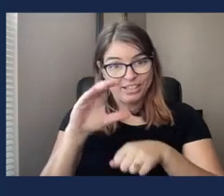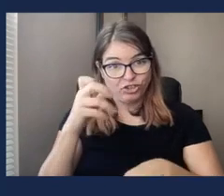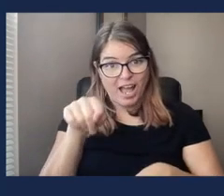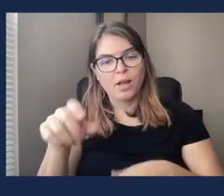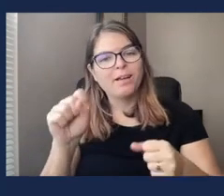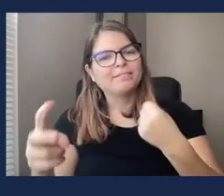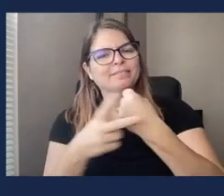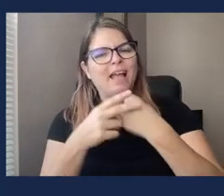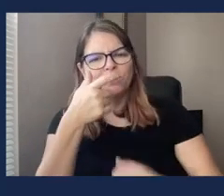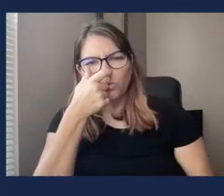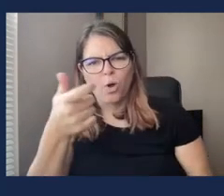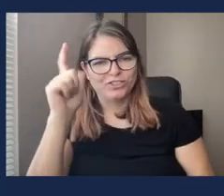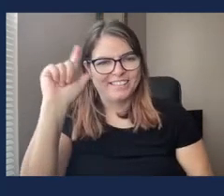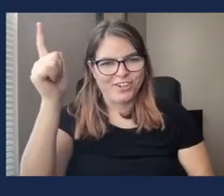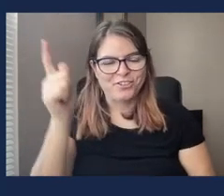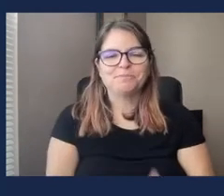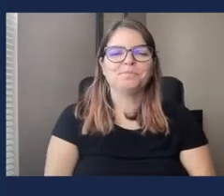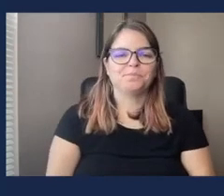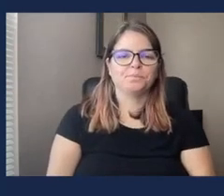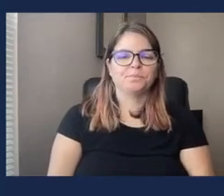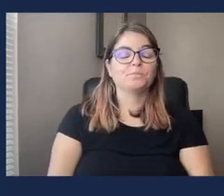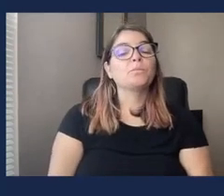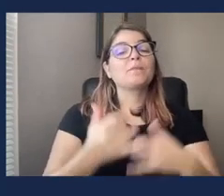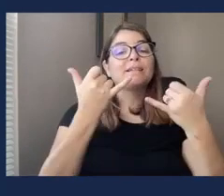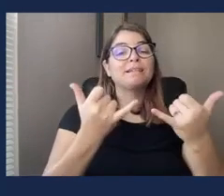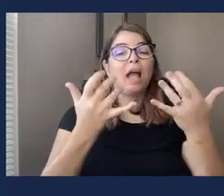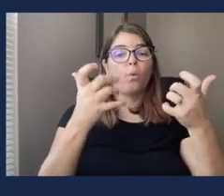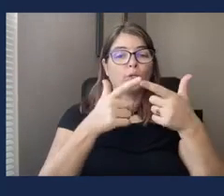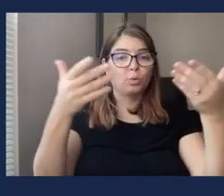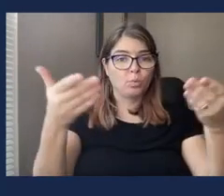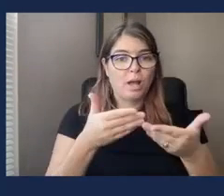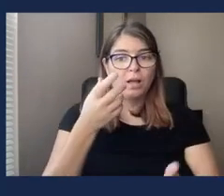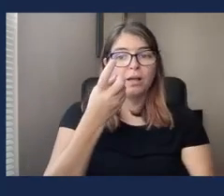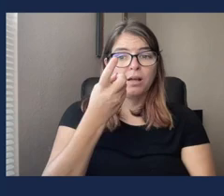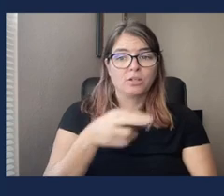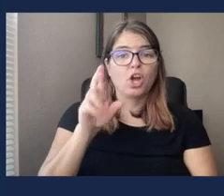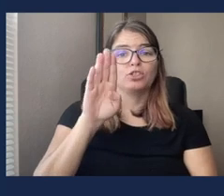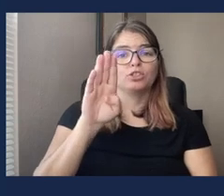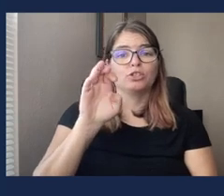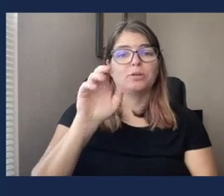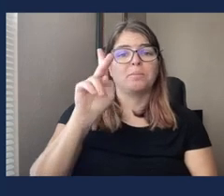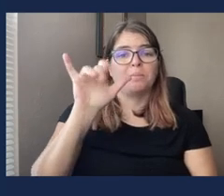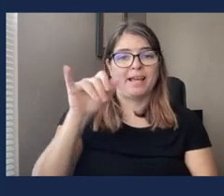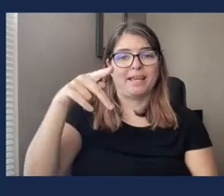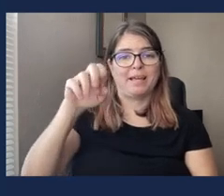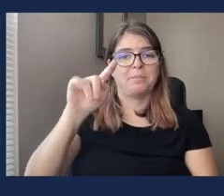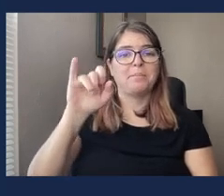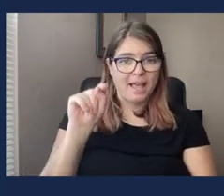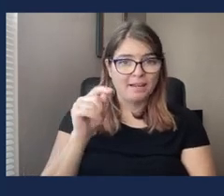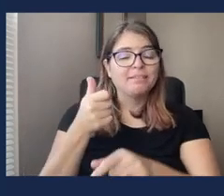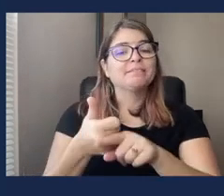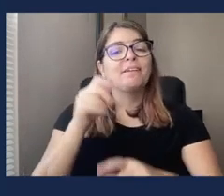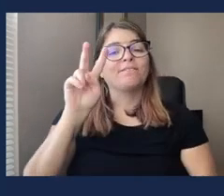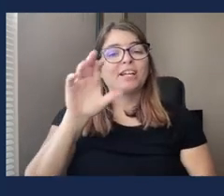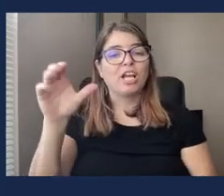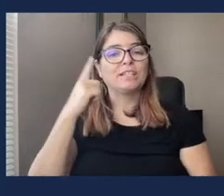later. I would now like to welcome Dr. Becky Pettit, our Vice Chancellor for the Office of